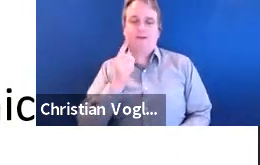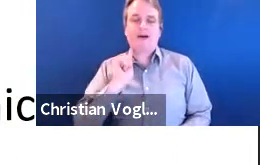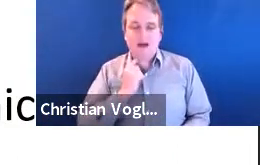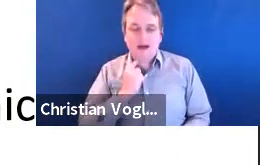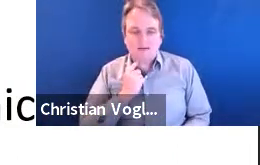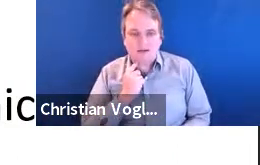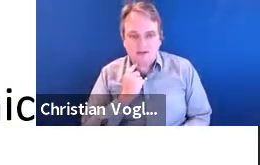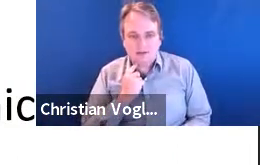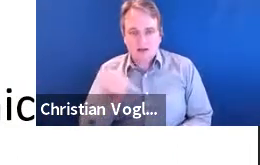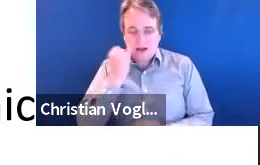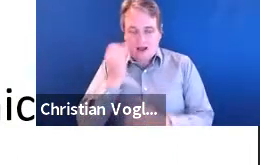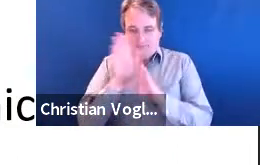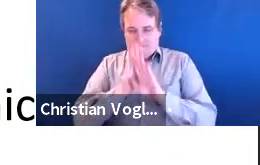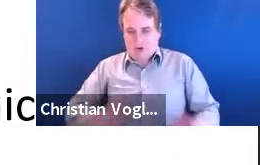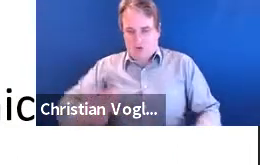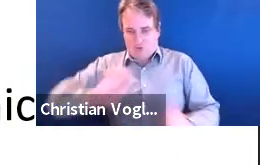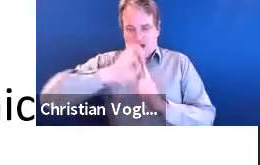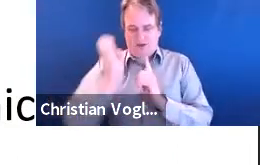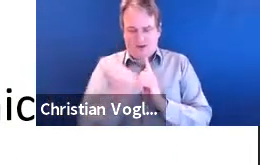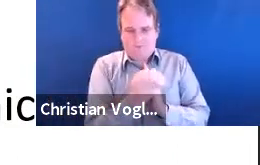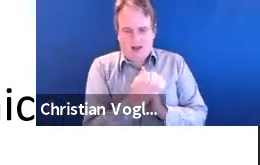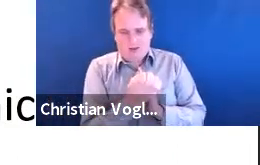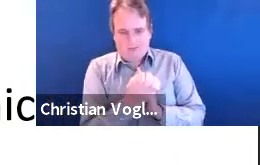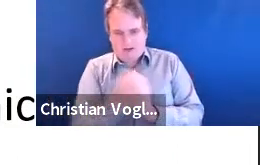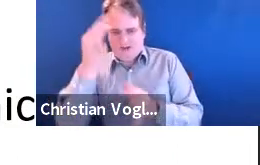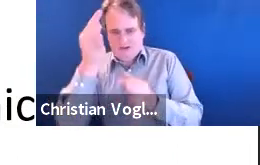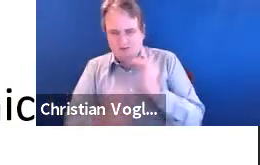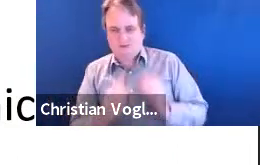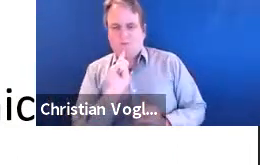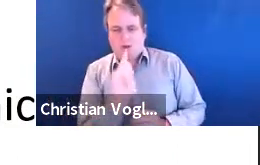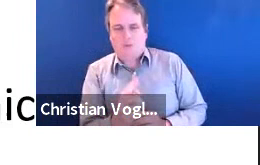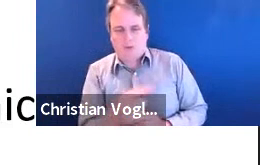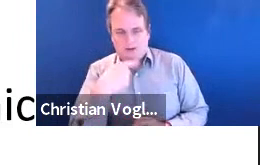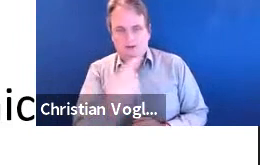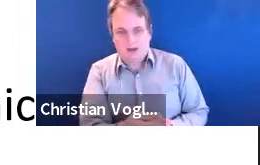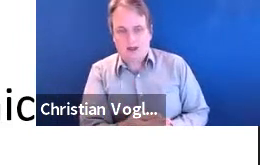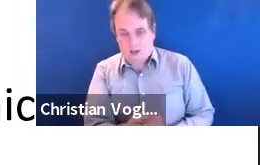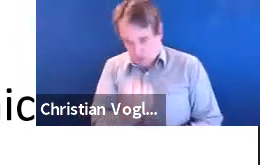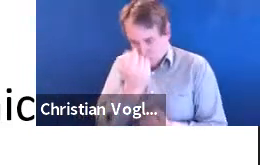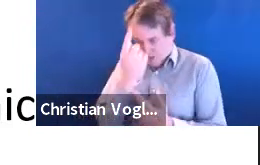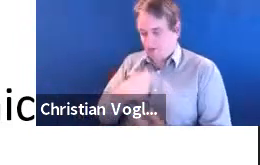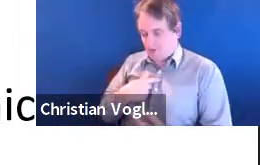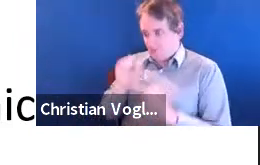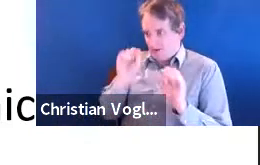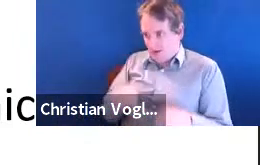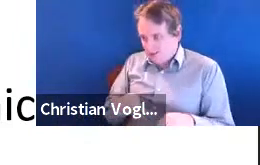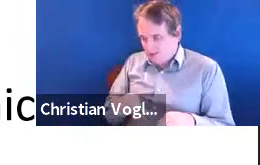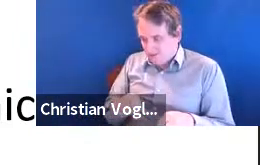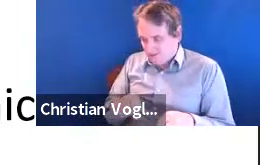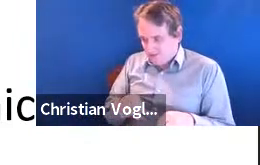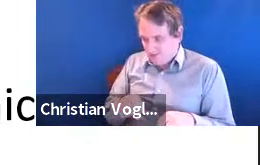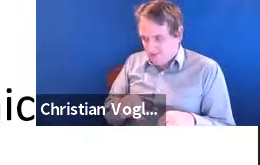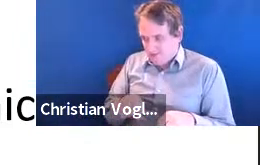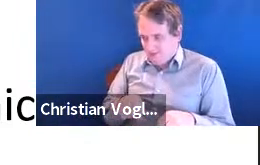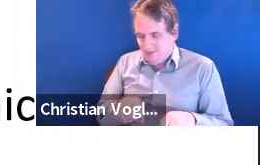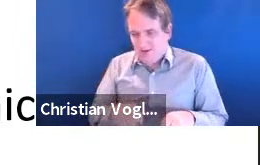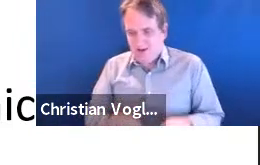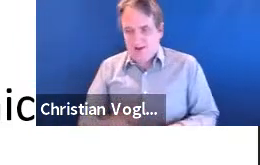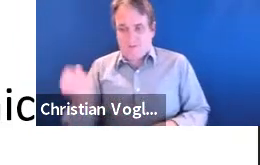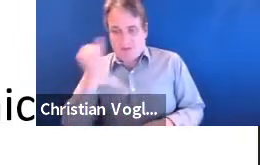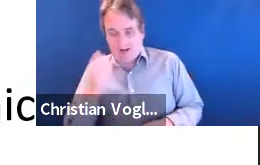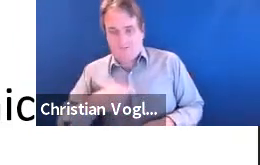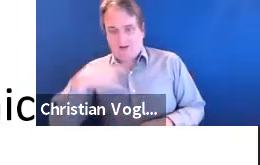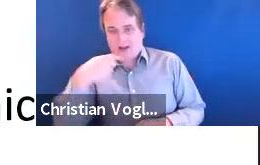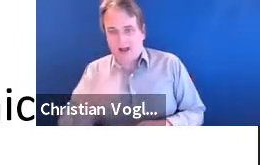If you have such an accent, again, these voice activated systems might not work for you. So for example, if I'm using Alexa in a quiet